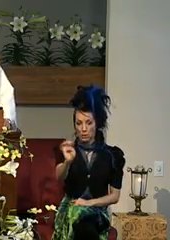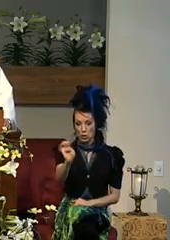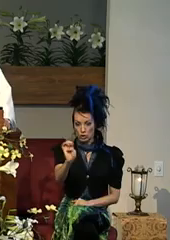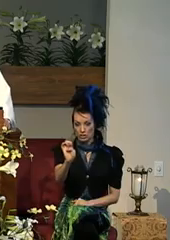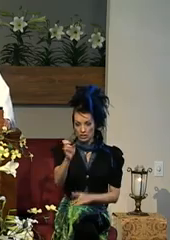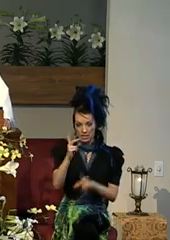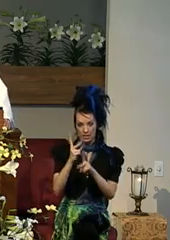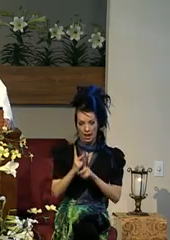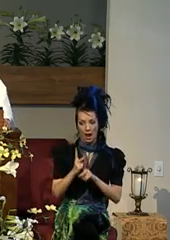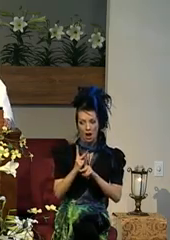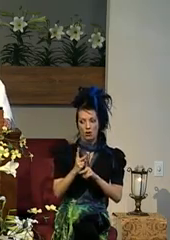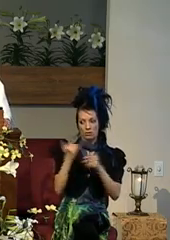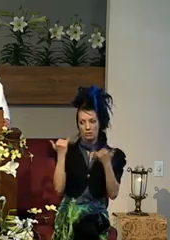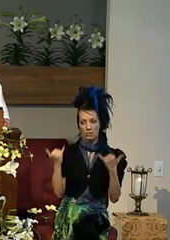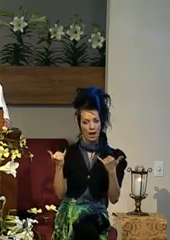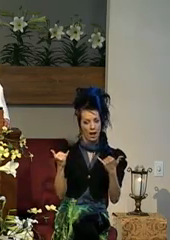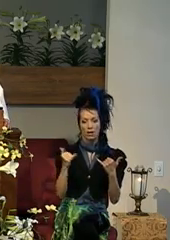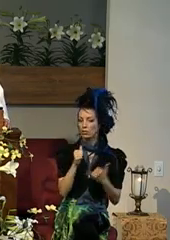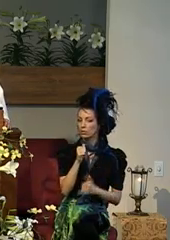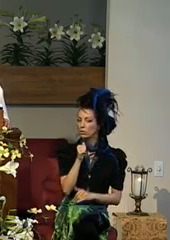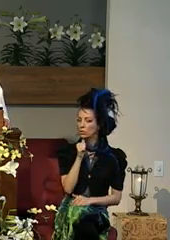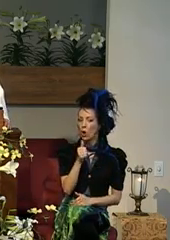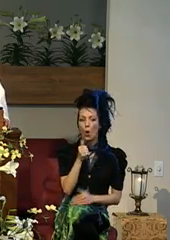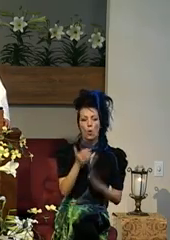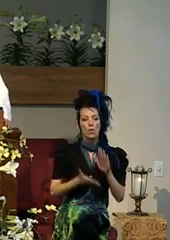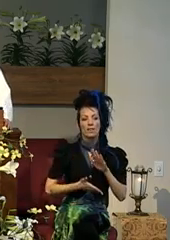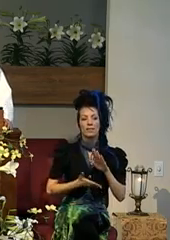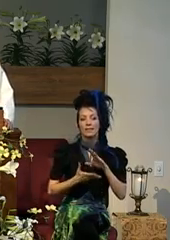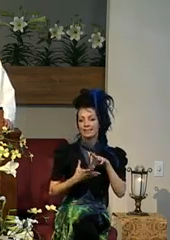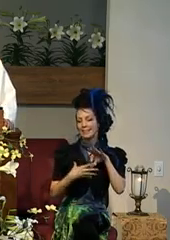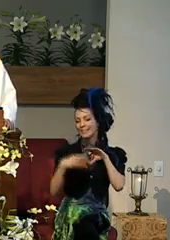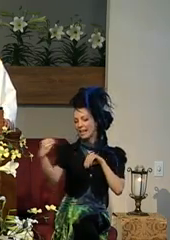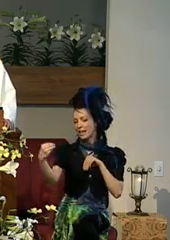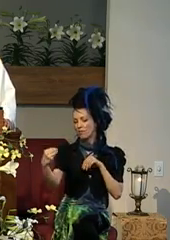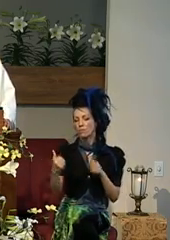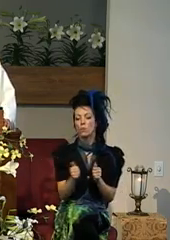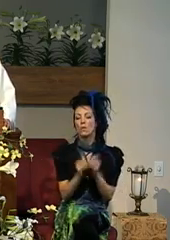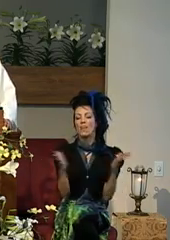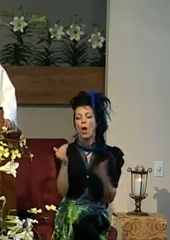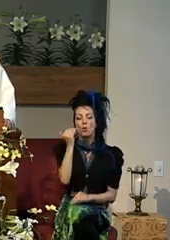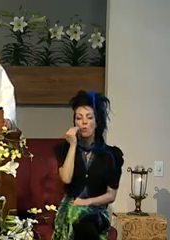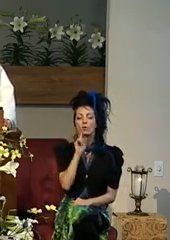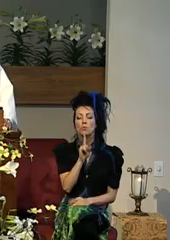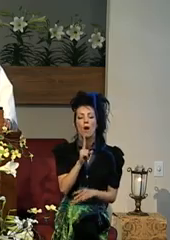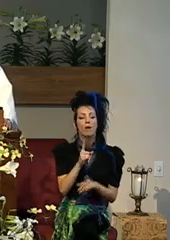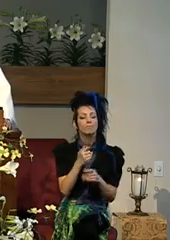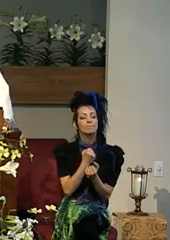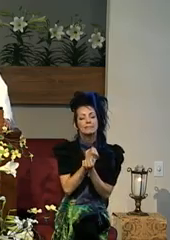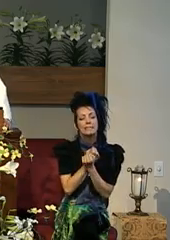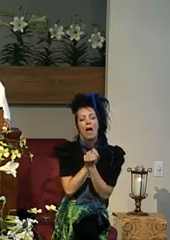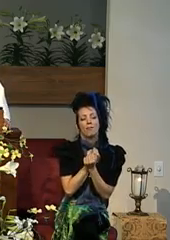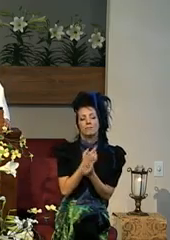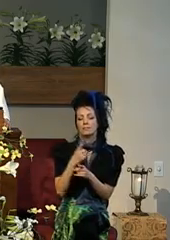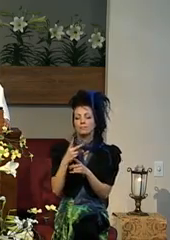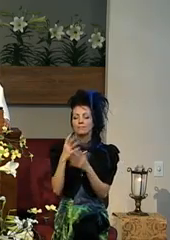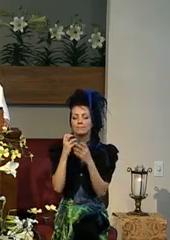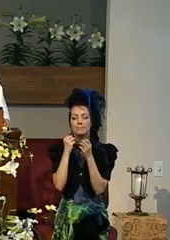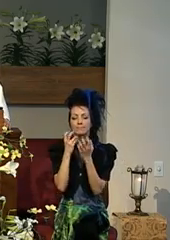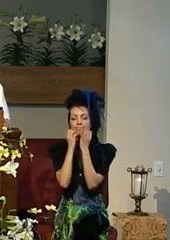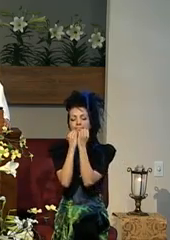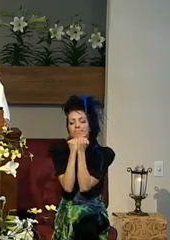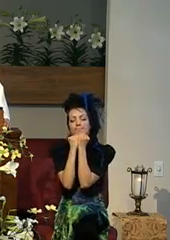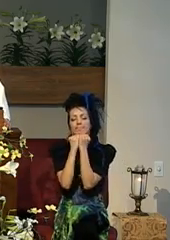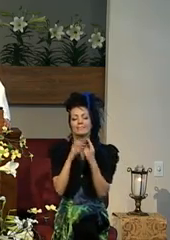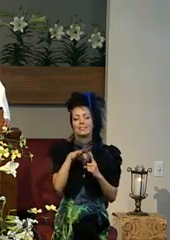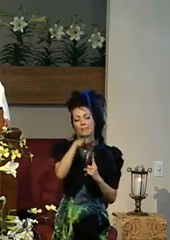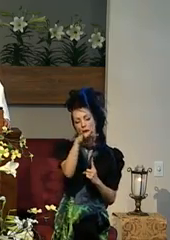emergency pastoral care today, we don't want you to leave without knowing that you are loved, that you are cared for, and that you are special. So